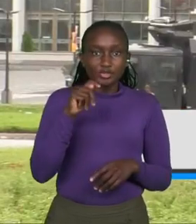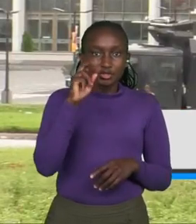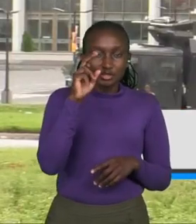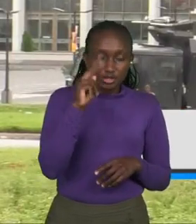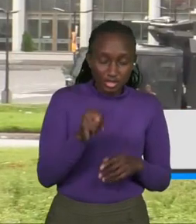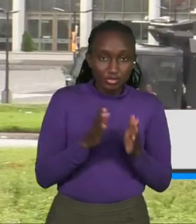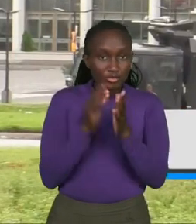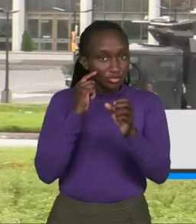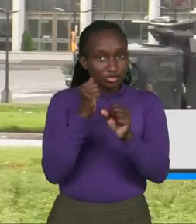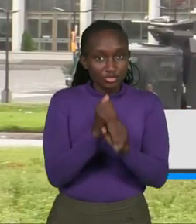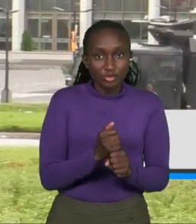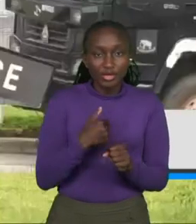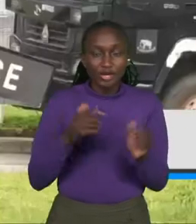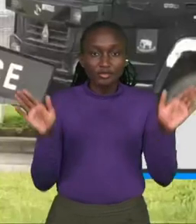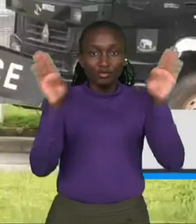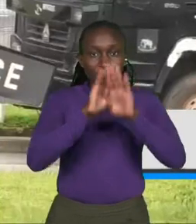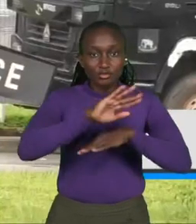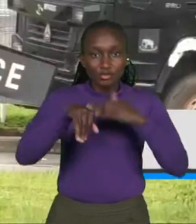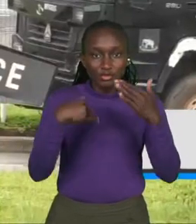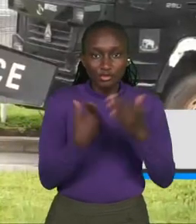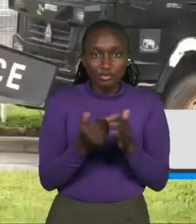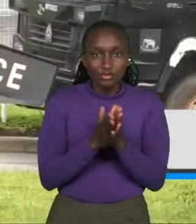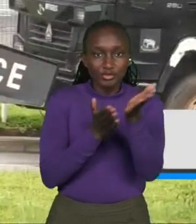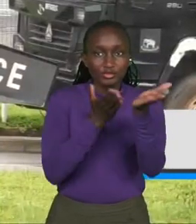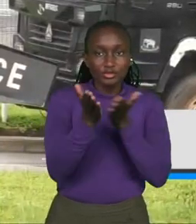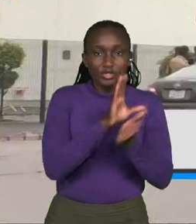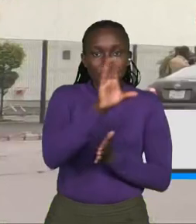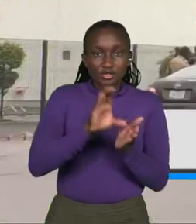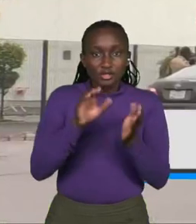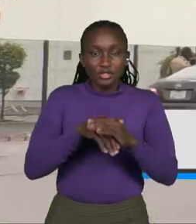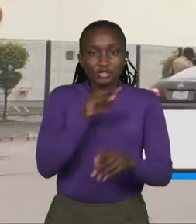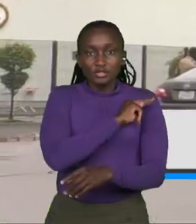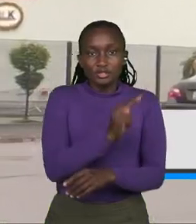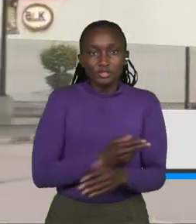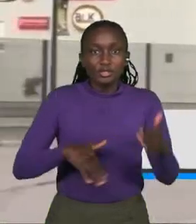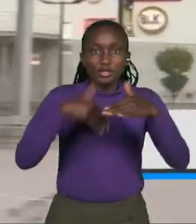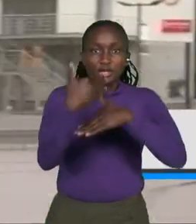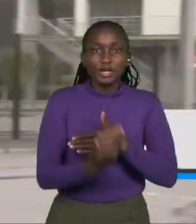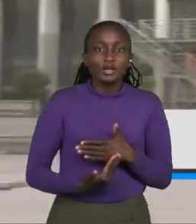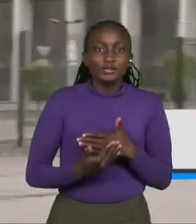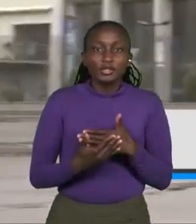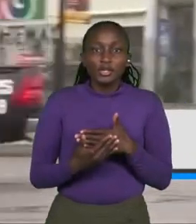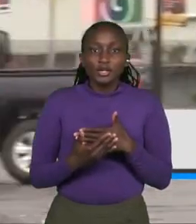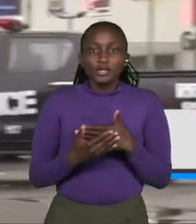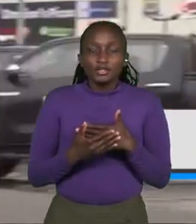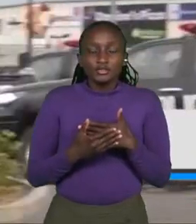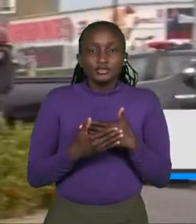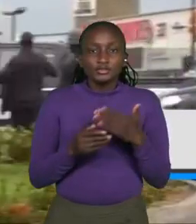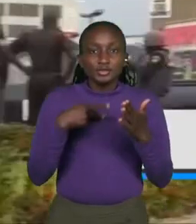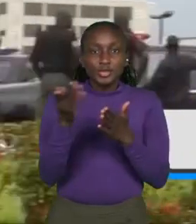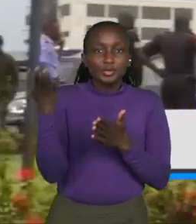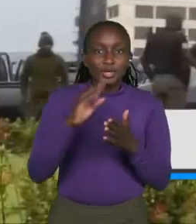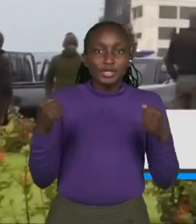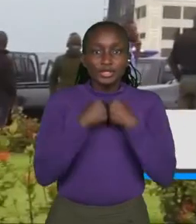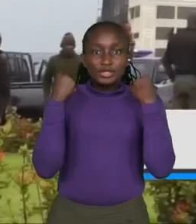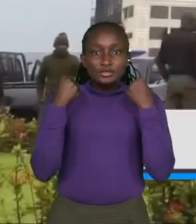supermarket chain Shoprite have closed all stores and service centers in Nigeria after retaliatory attacks.